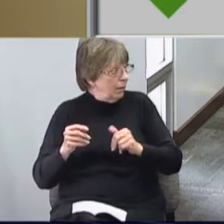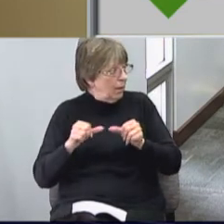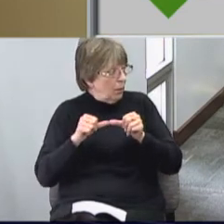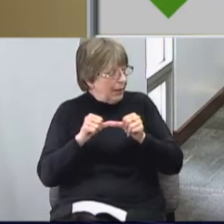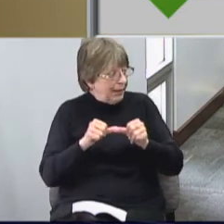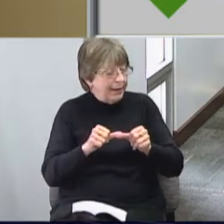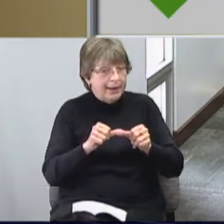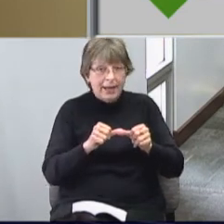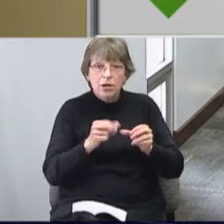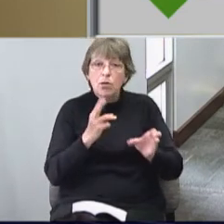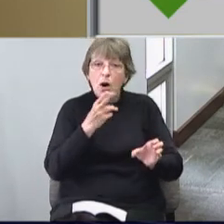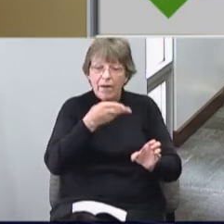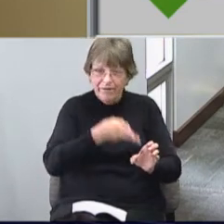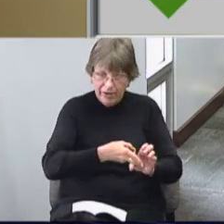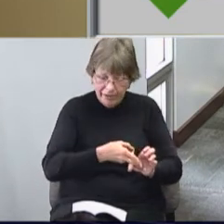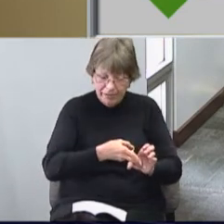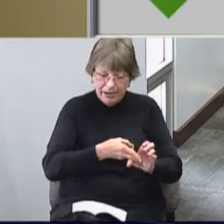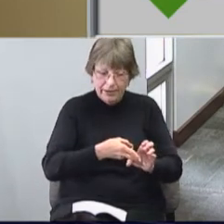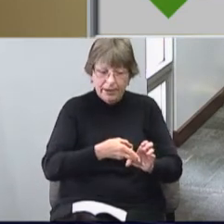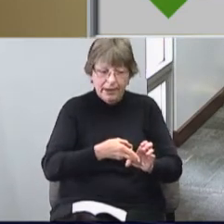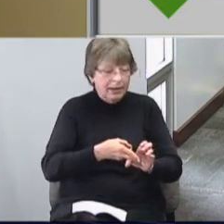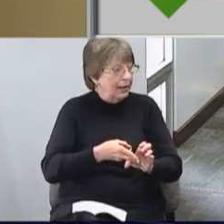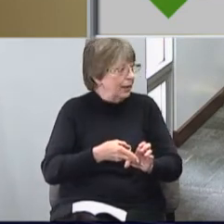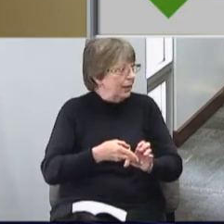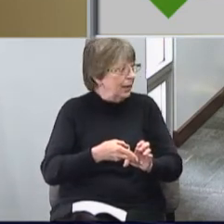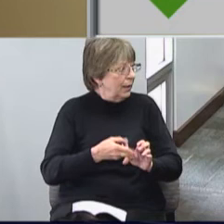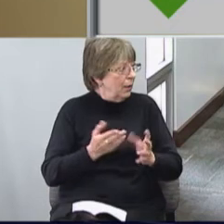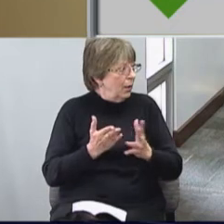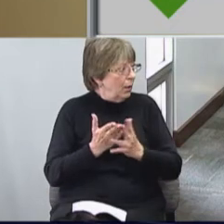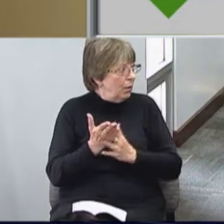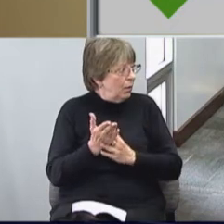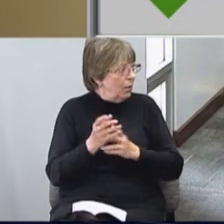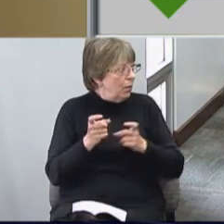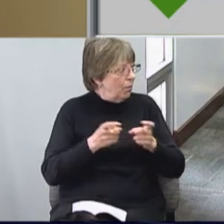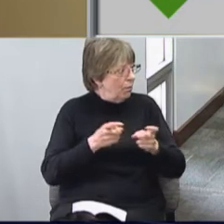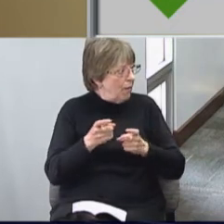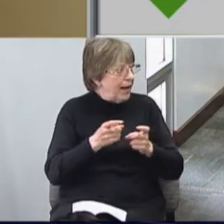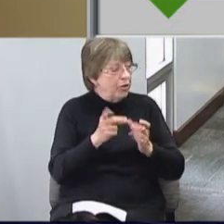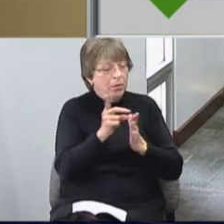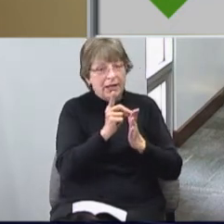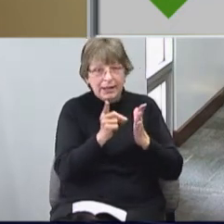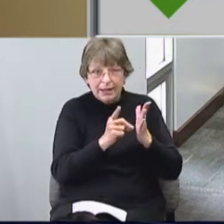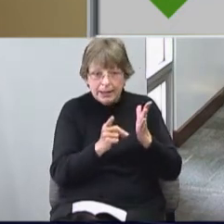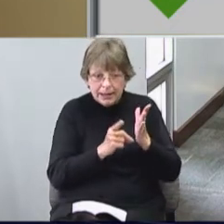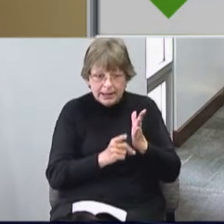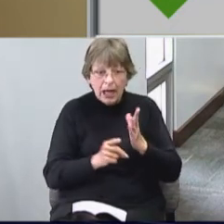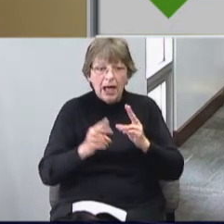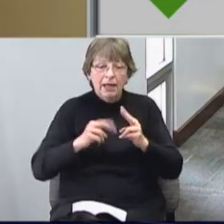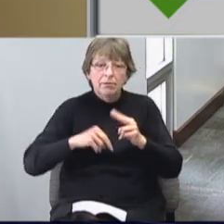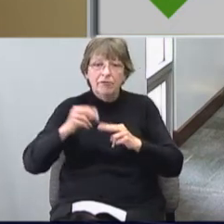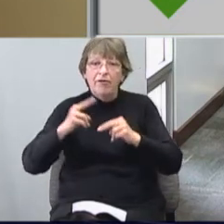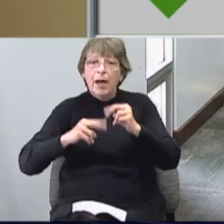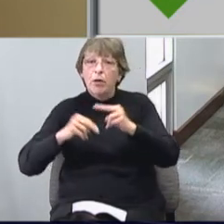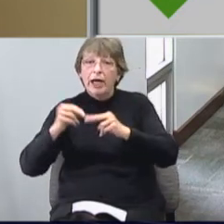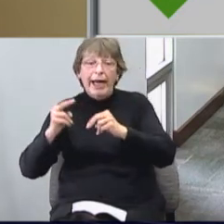to be involved through project management and design and fabrication